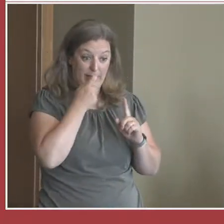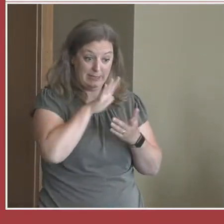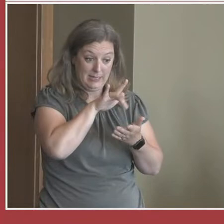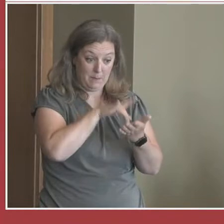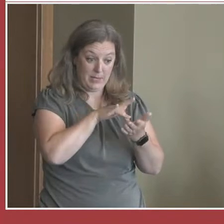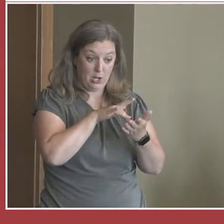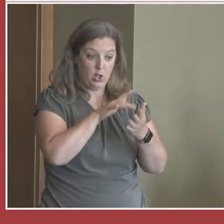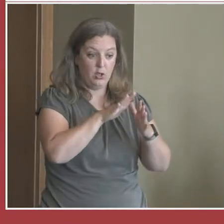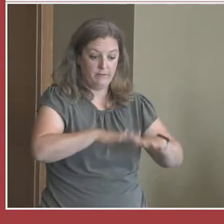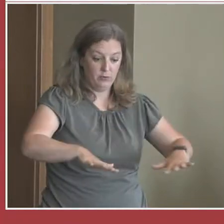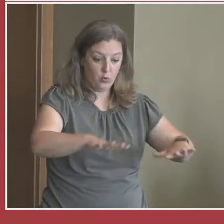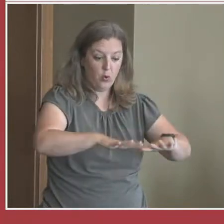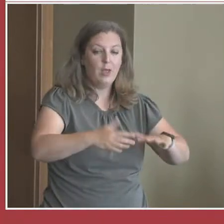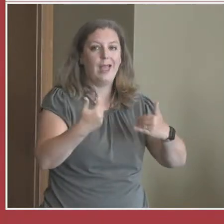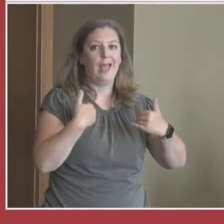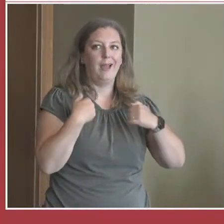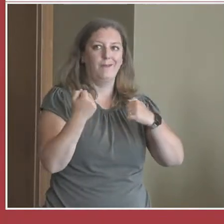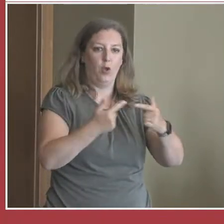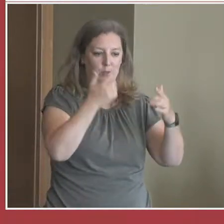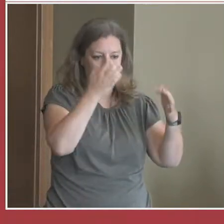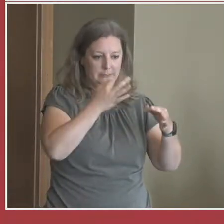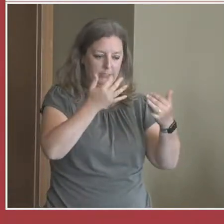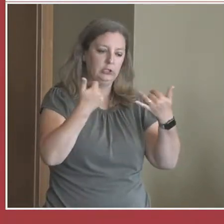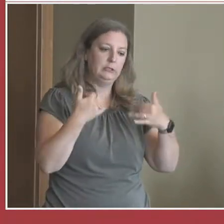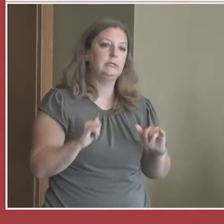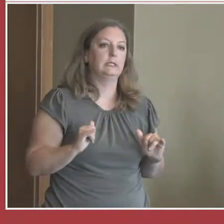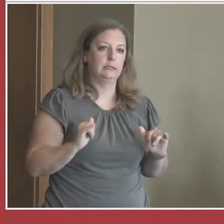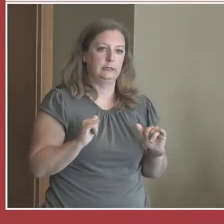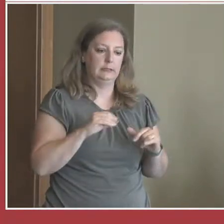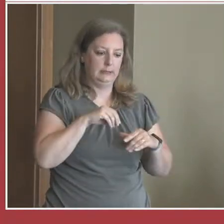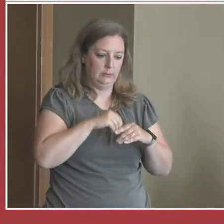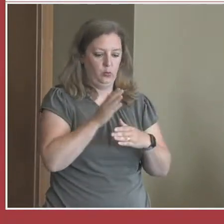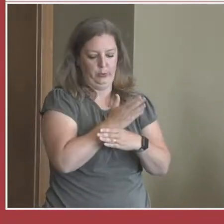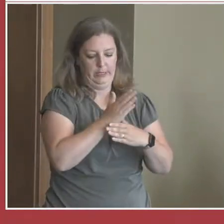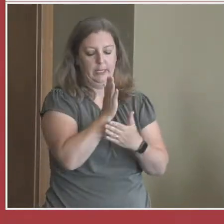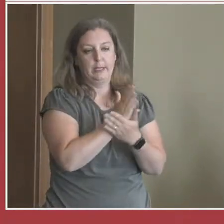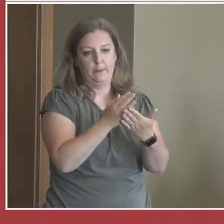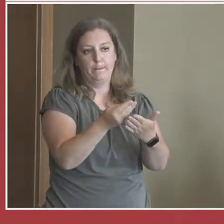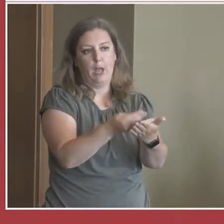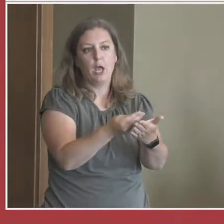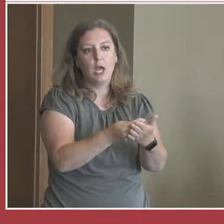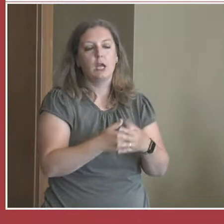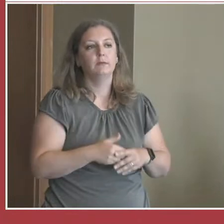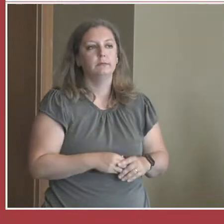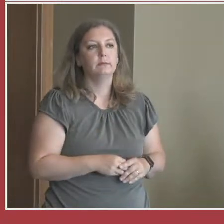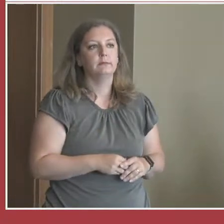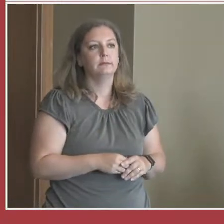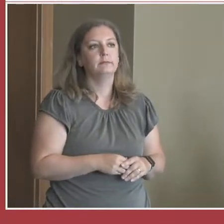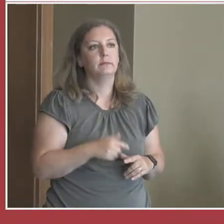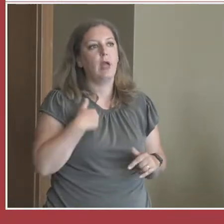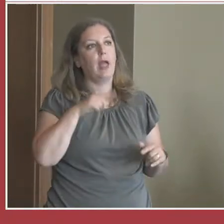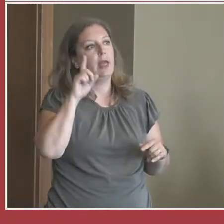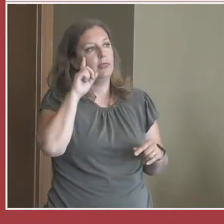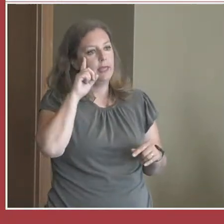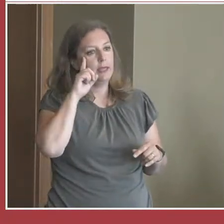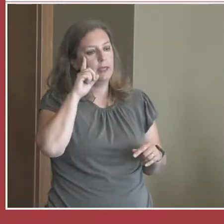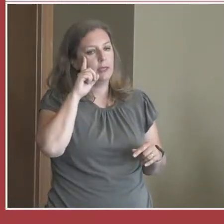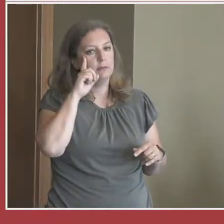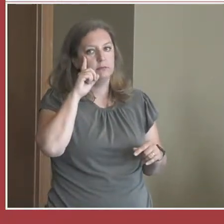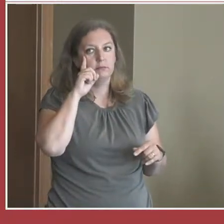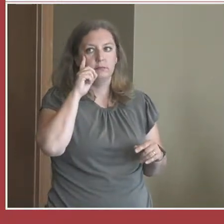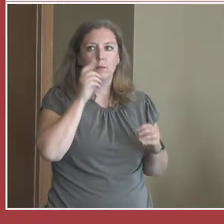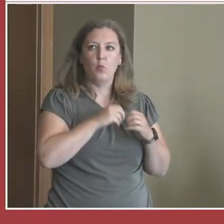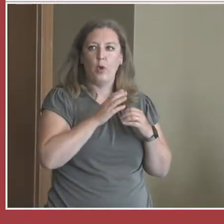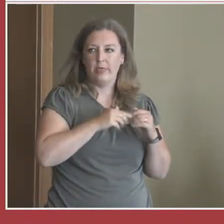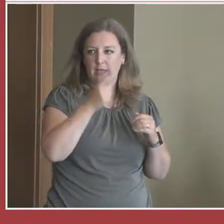courtyards, to be able to have all those decisions still be within budget. And so I think we're past